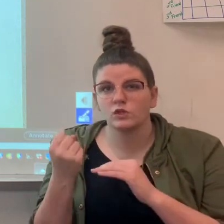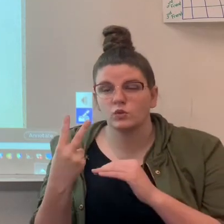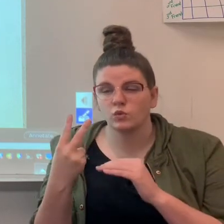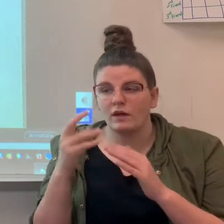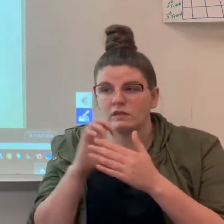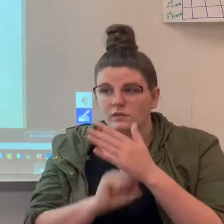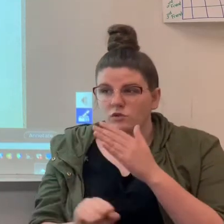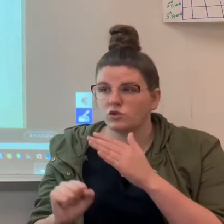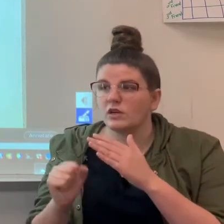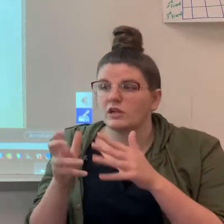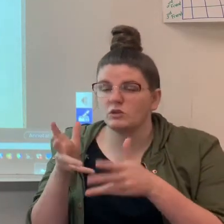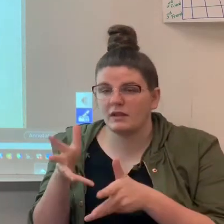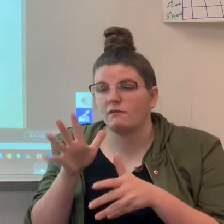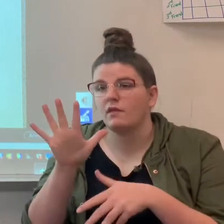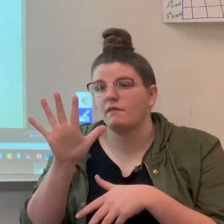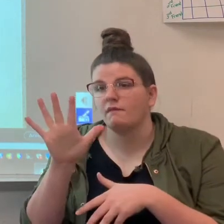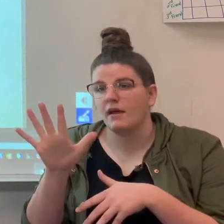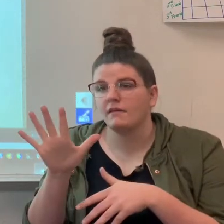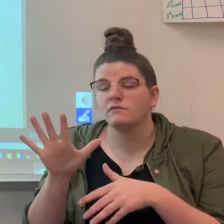So it's 2